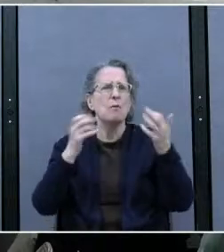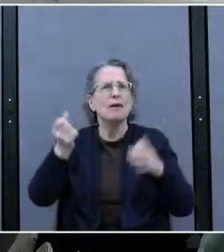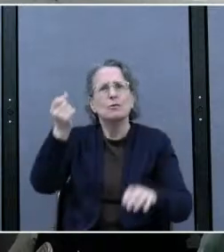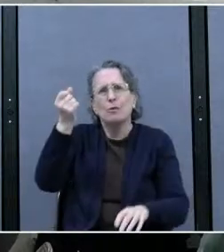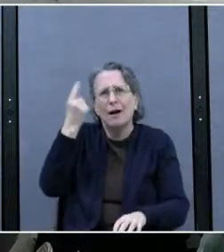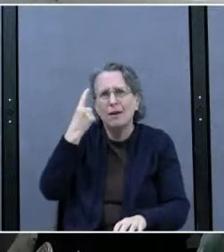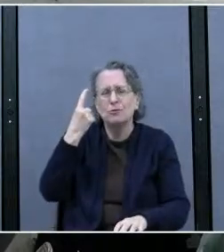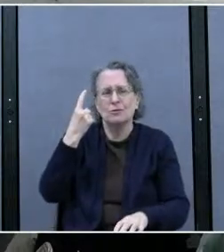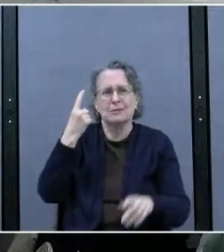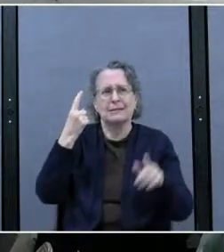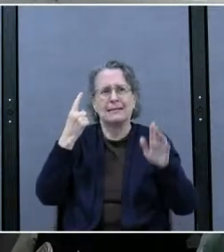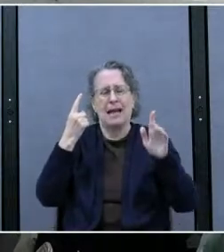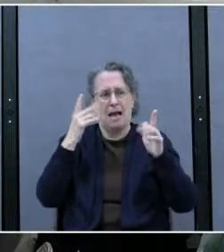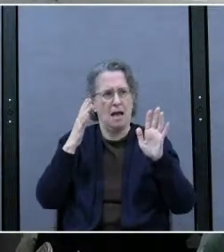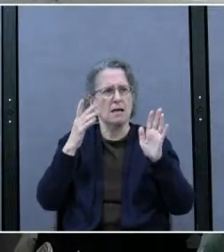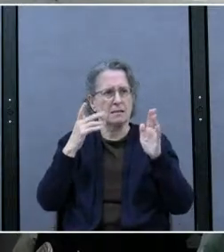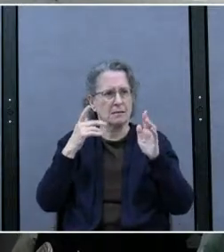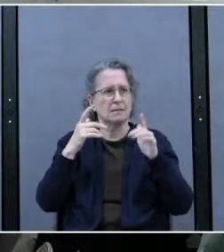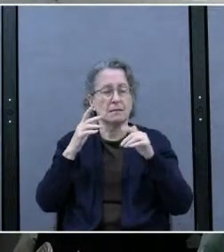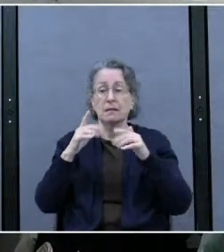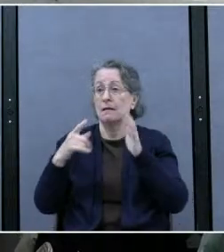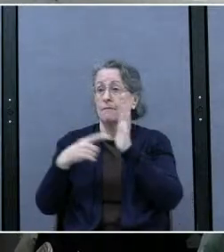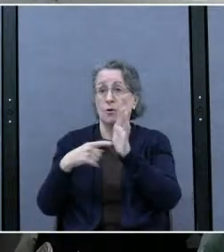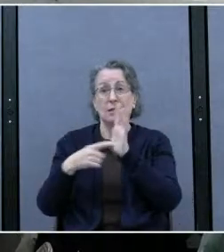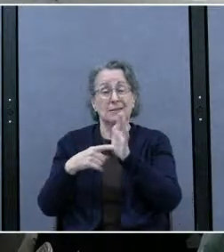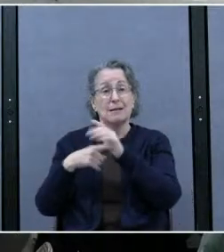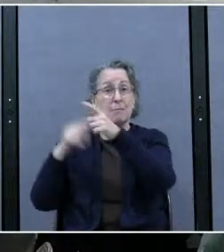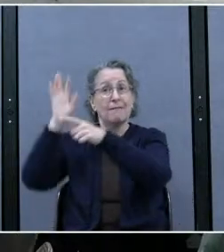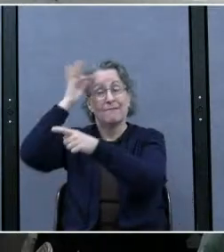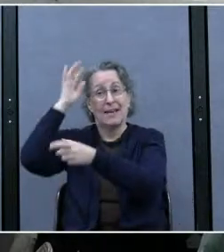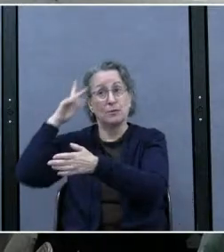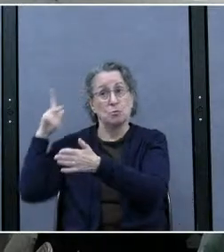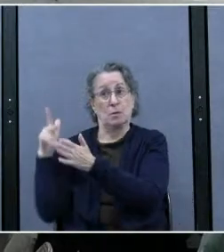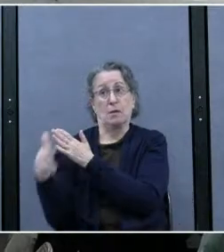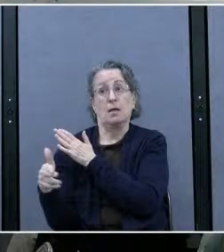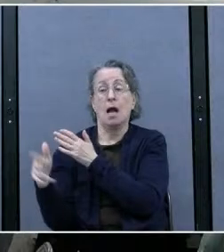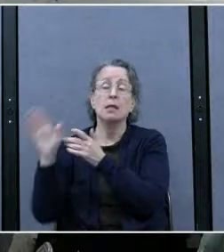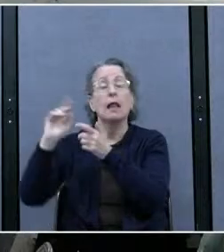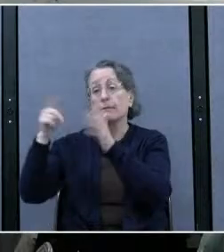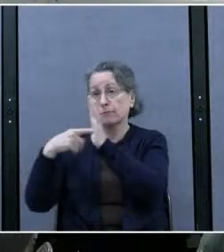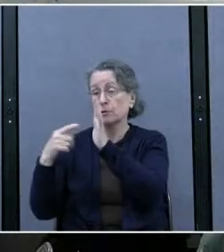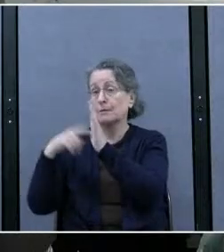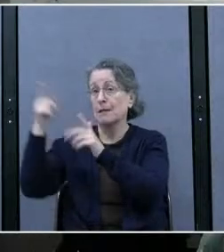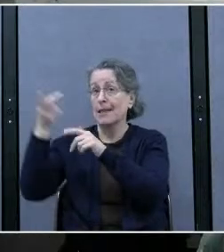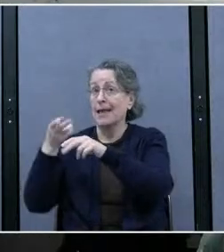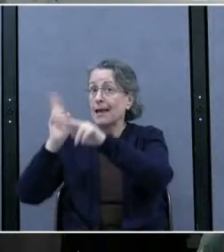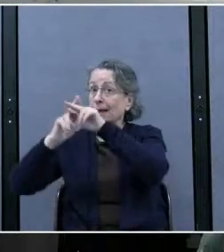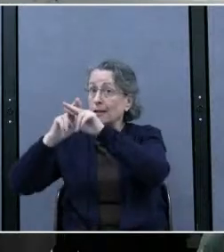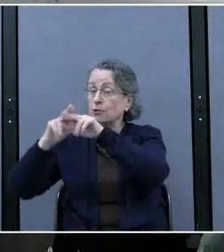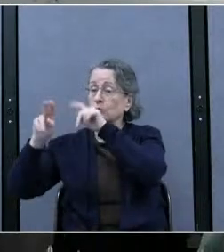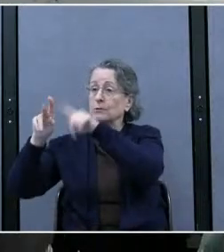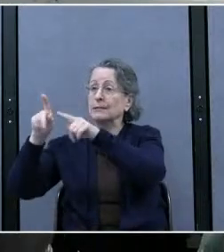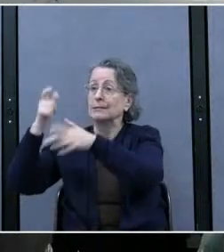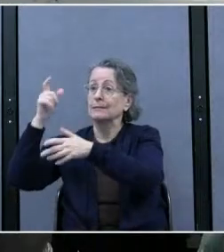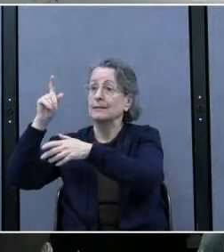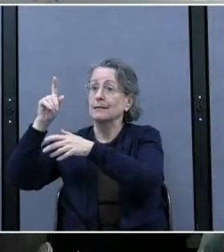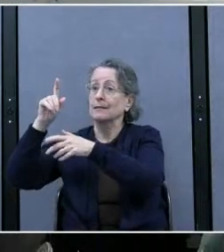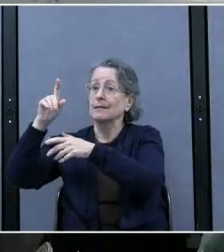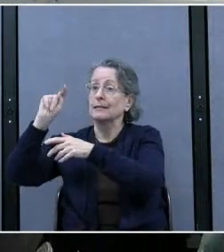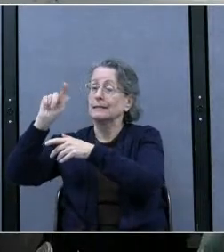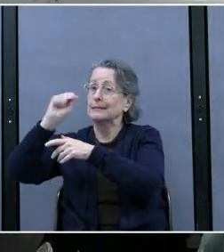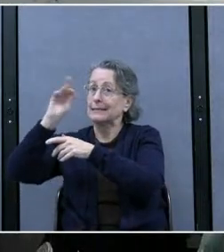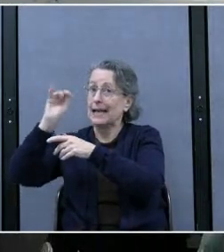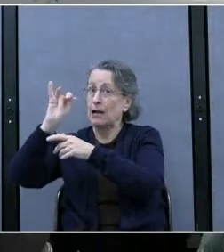increases with the tariffs that's going to be happening, because this is going to change a lot on this as well too, with the cost